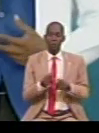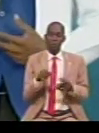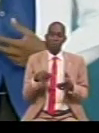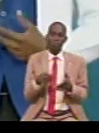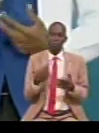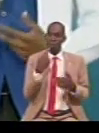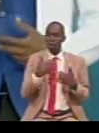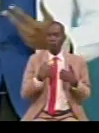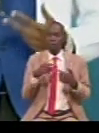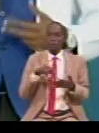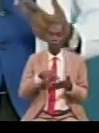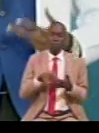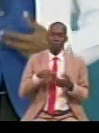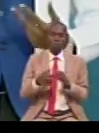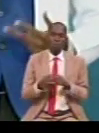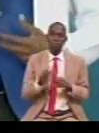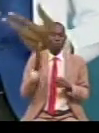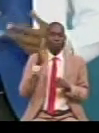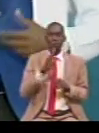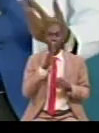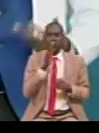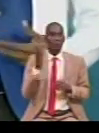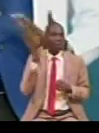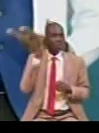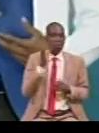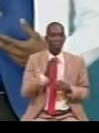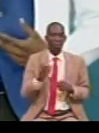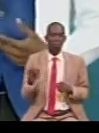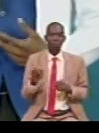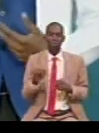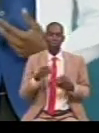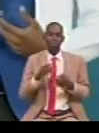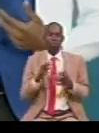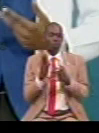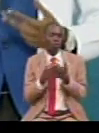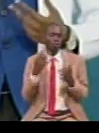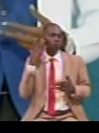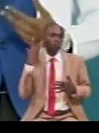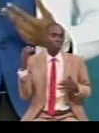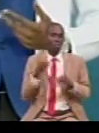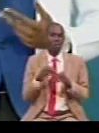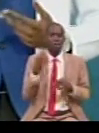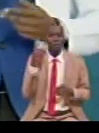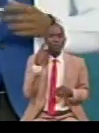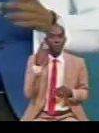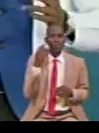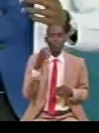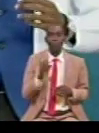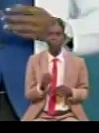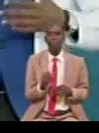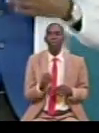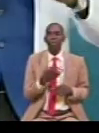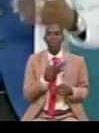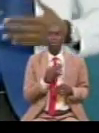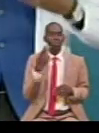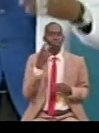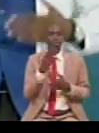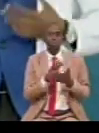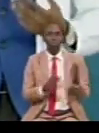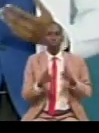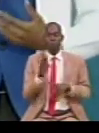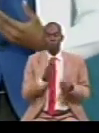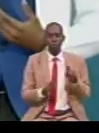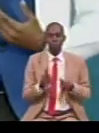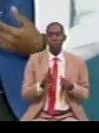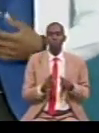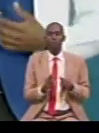hallucinations, and they tend to have these voices that we call delusions. And sometimes those are the people you will see in the streets walking because they are being